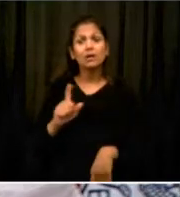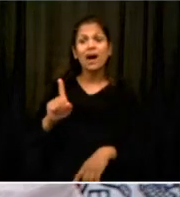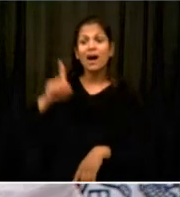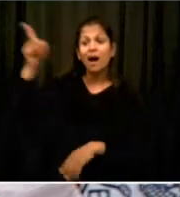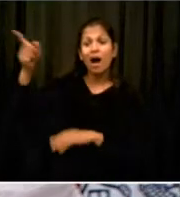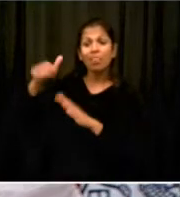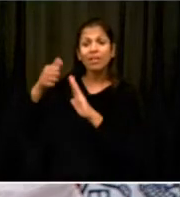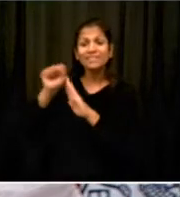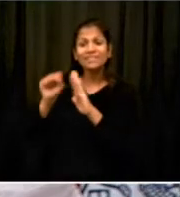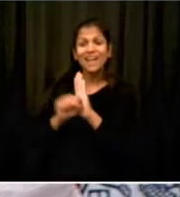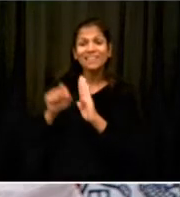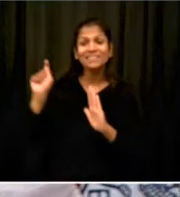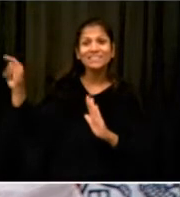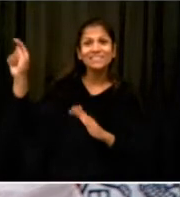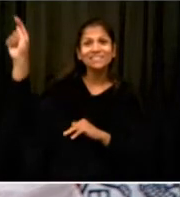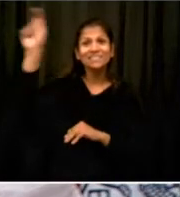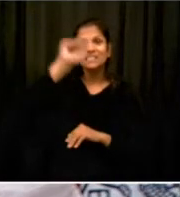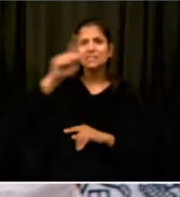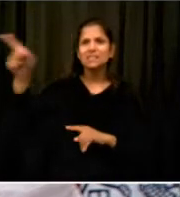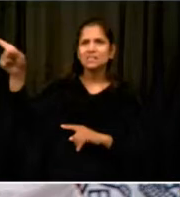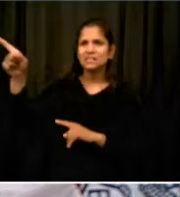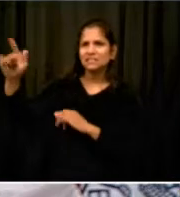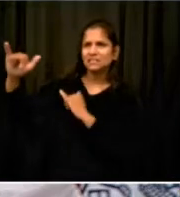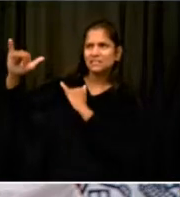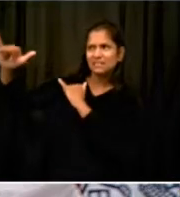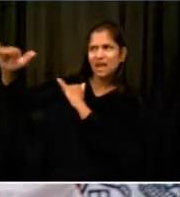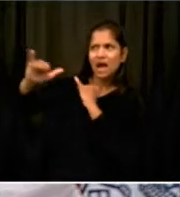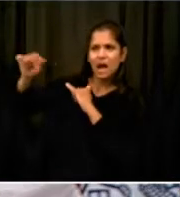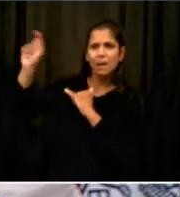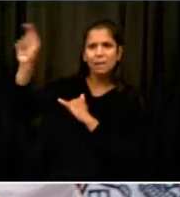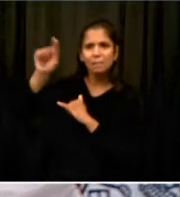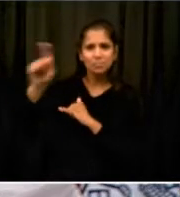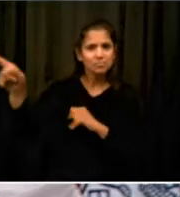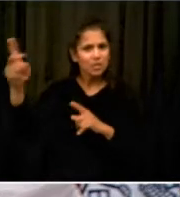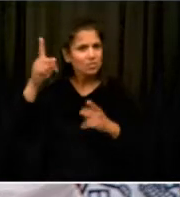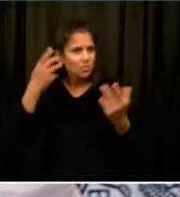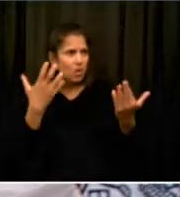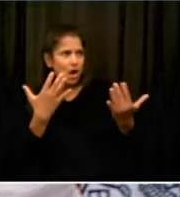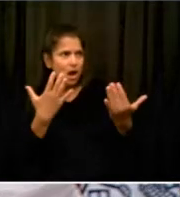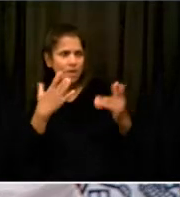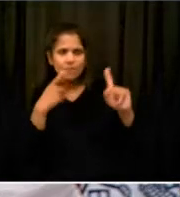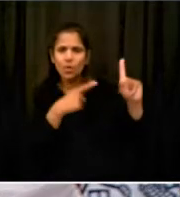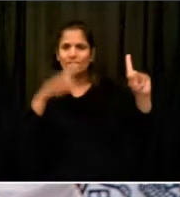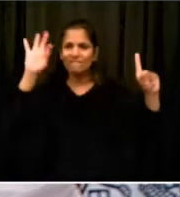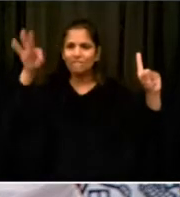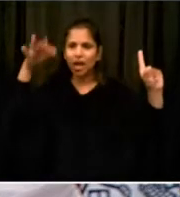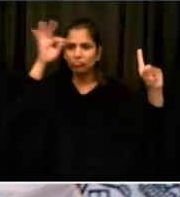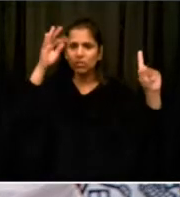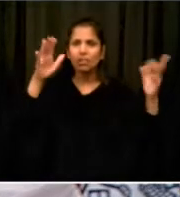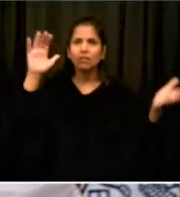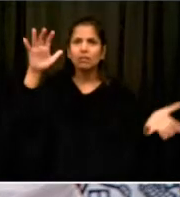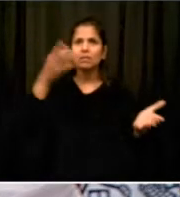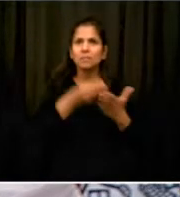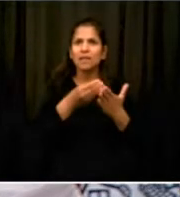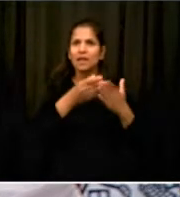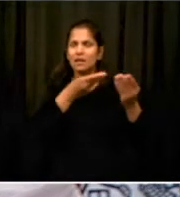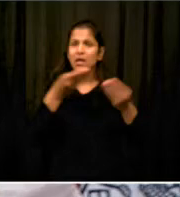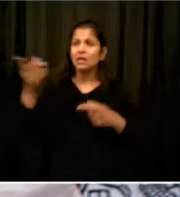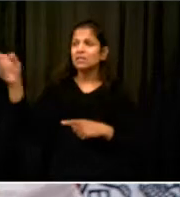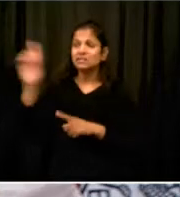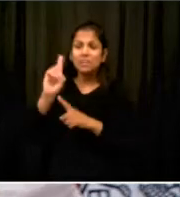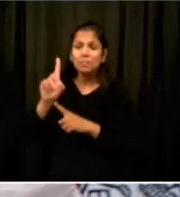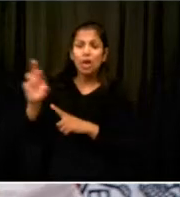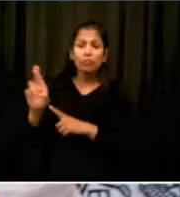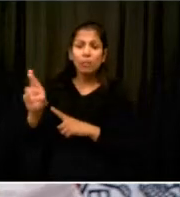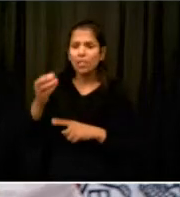extent or another. Where is the coalition building going on that can persuade the Senate to move